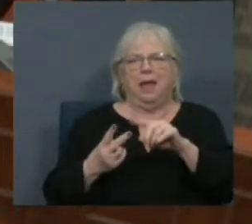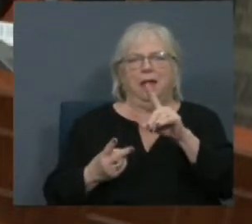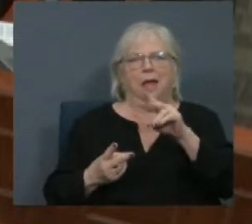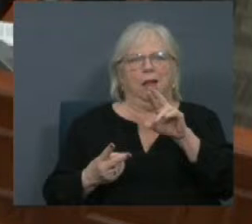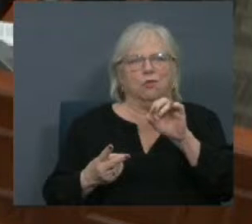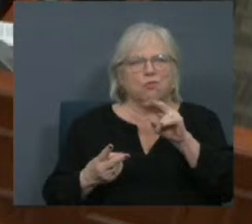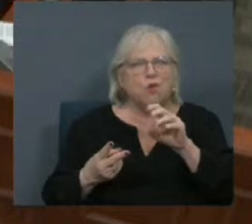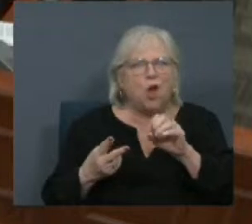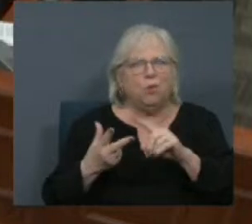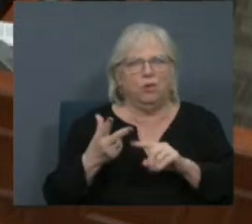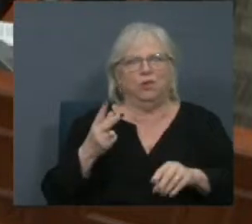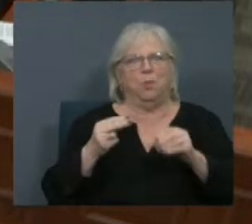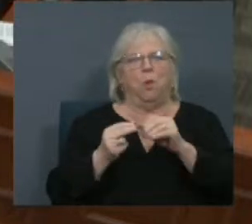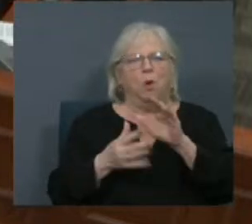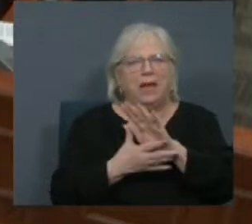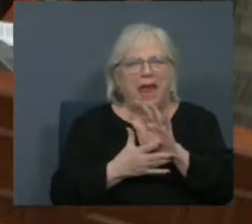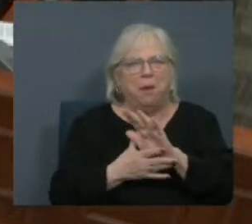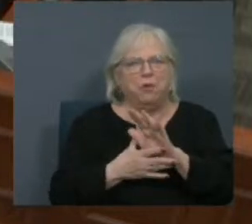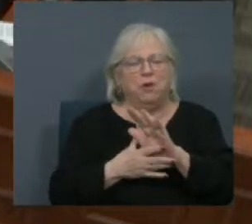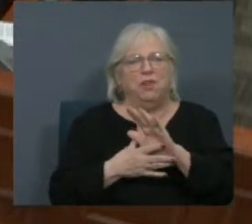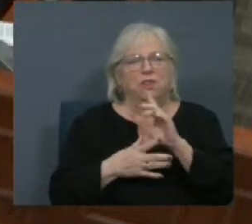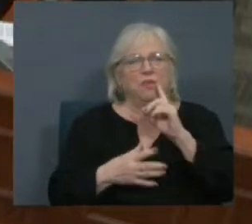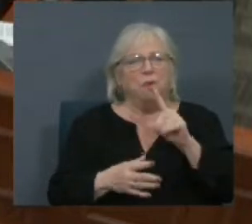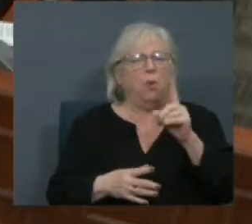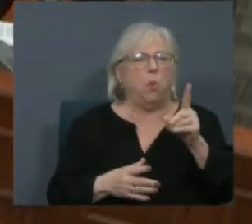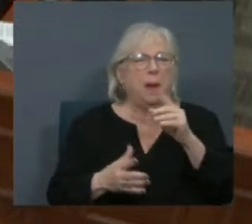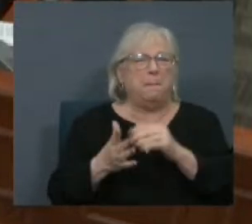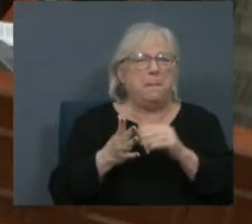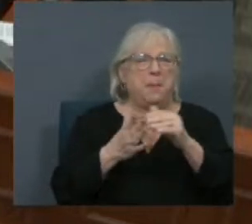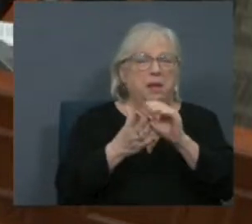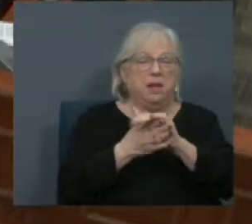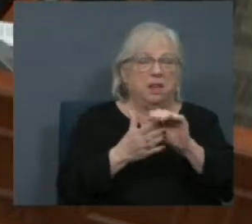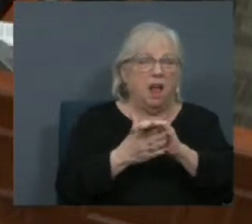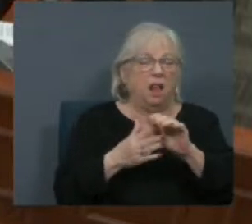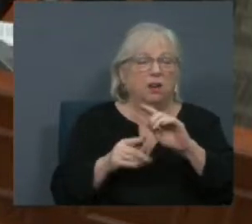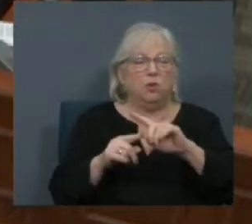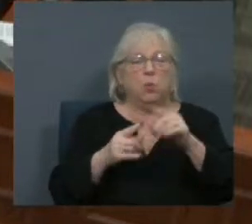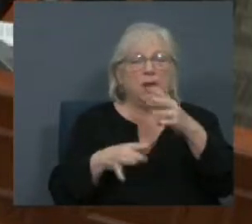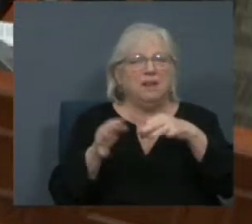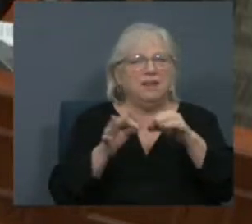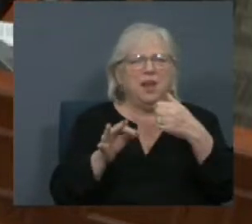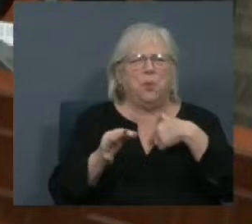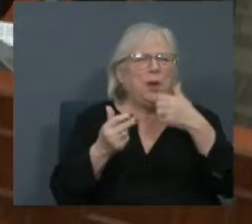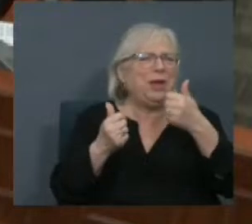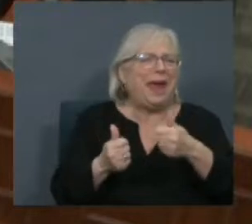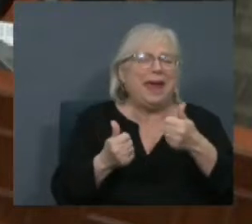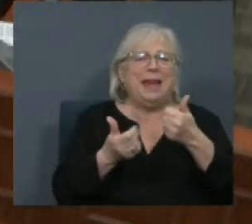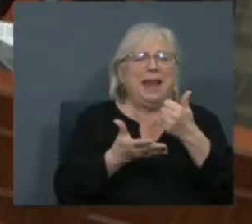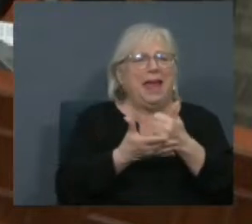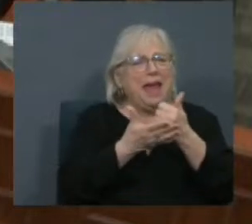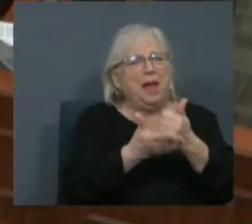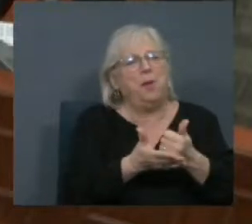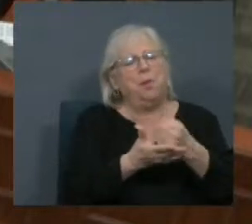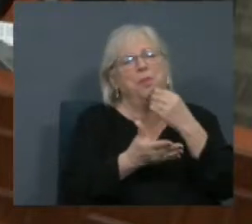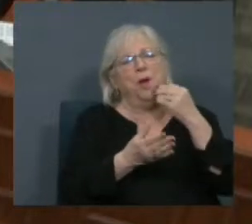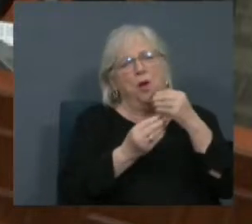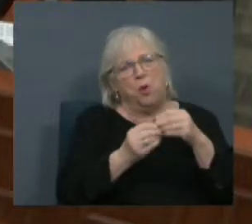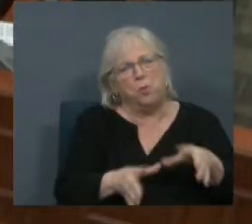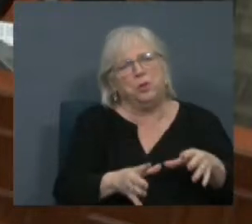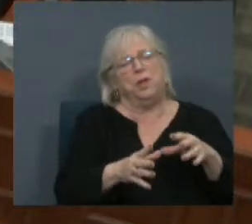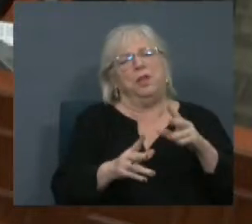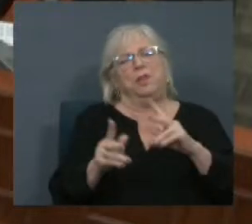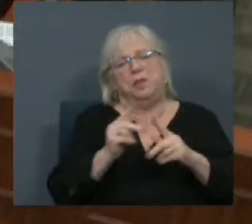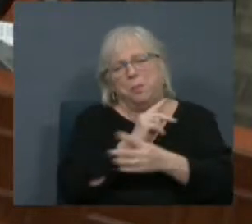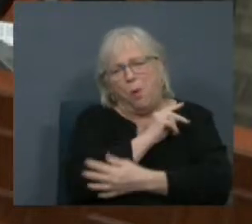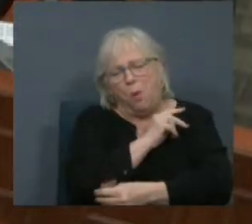and more cameras to the tune of $1 million when we could be helping the homeless, helping the poor, helping our city